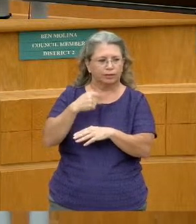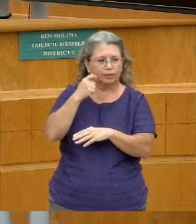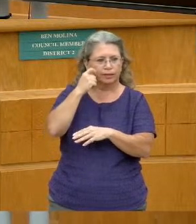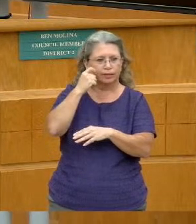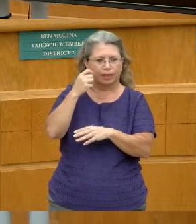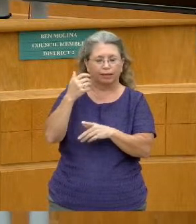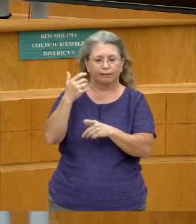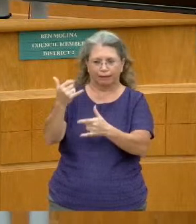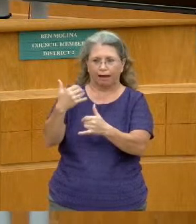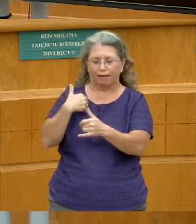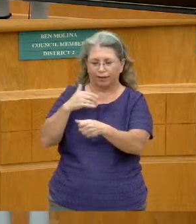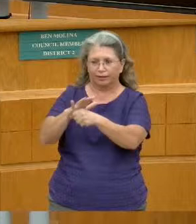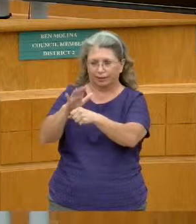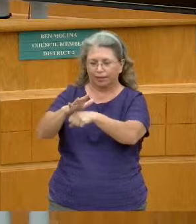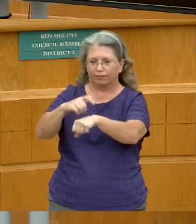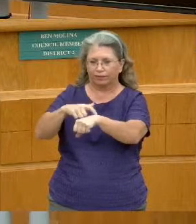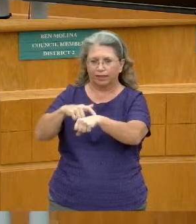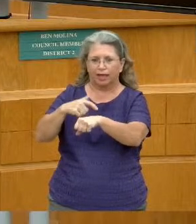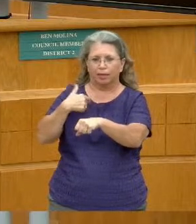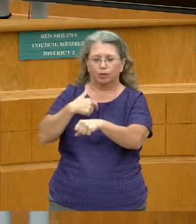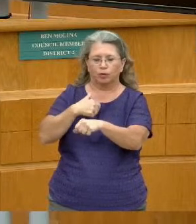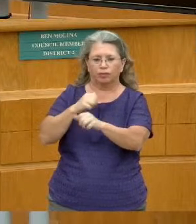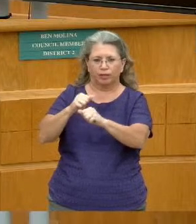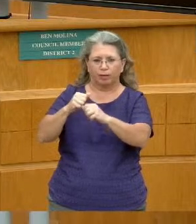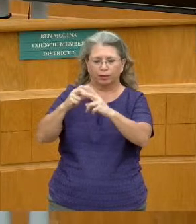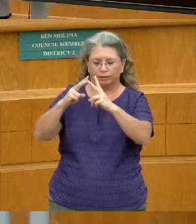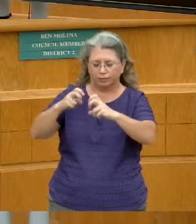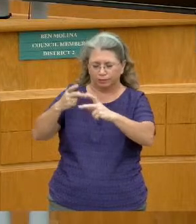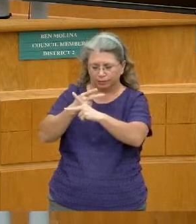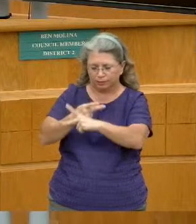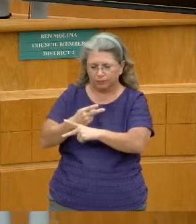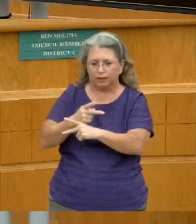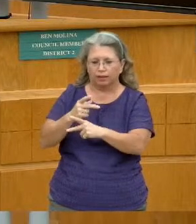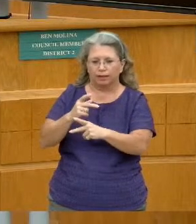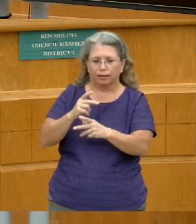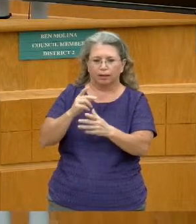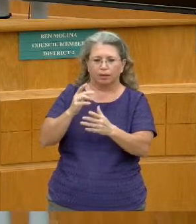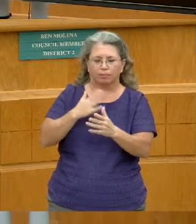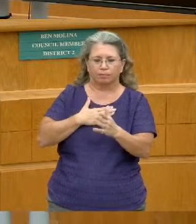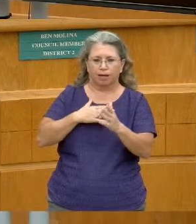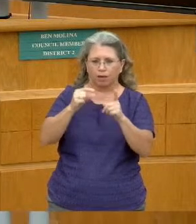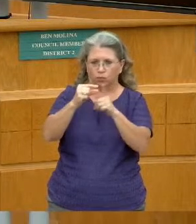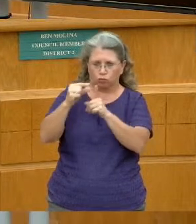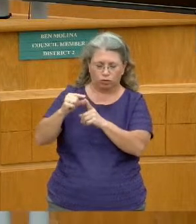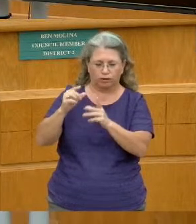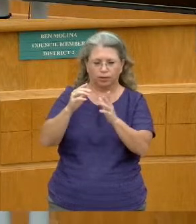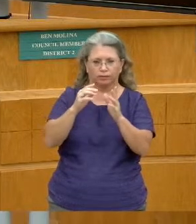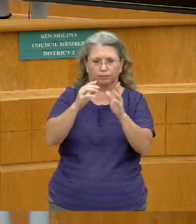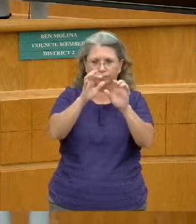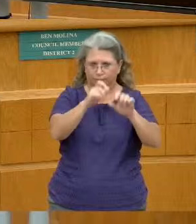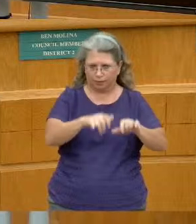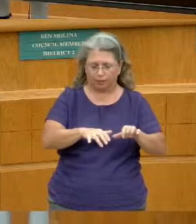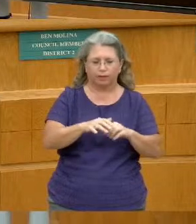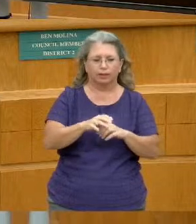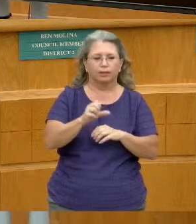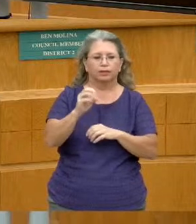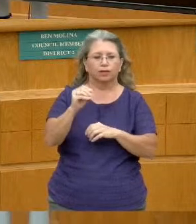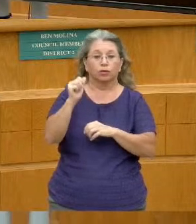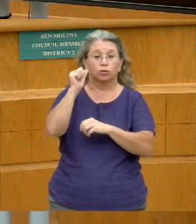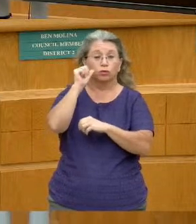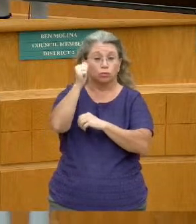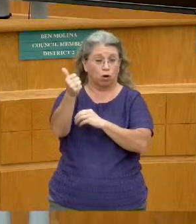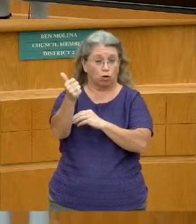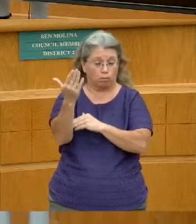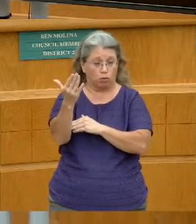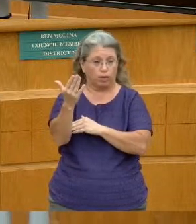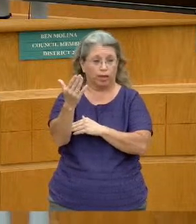enough time to where we've been able to vet this language, and I don't want anyone to be surprised. So tomorrow morning, we intend, the